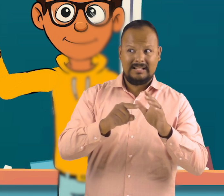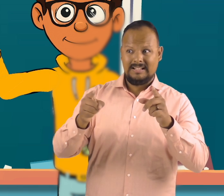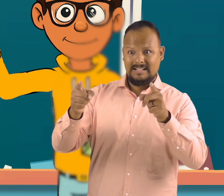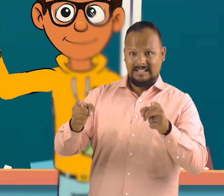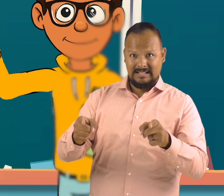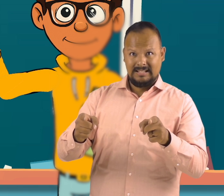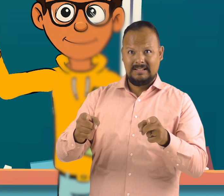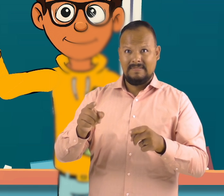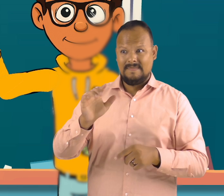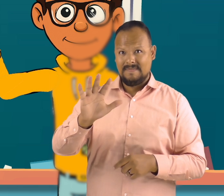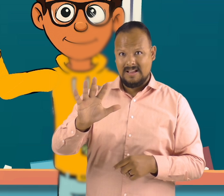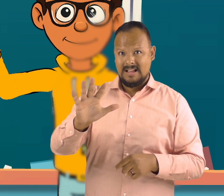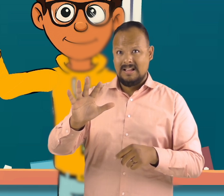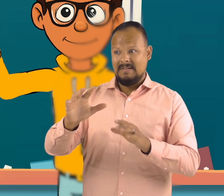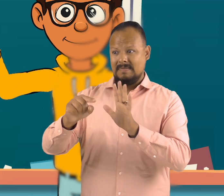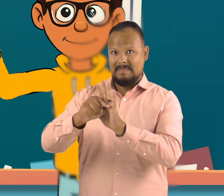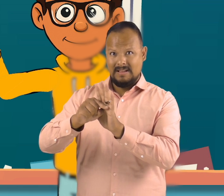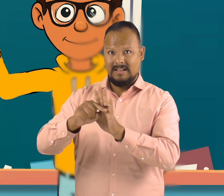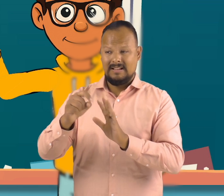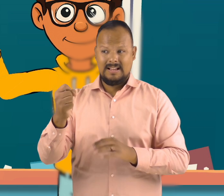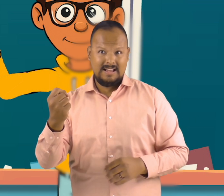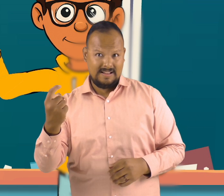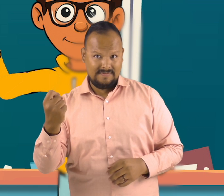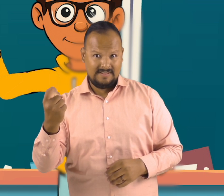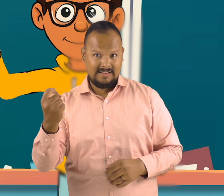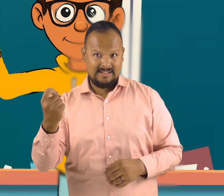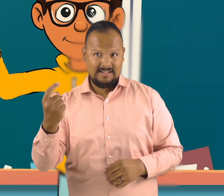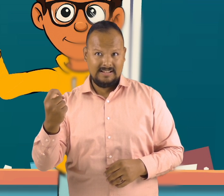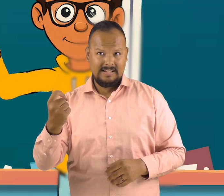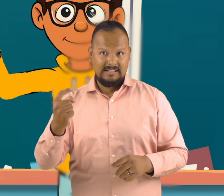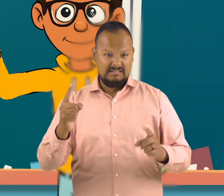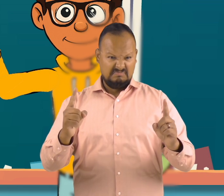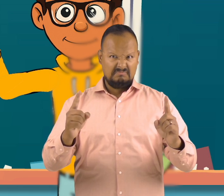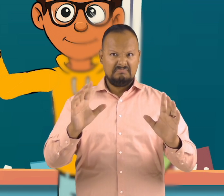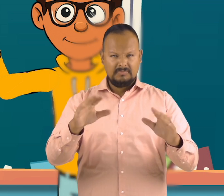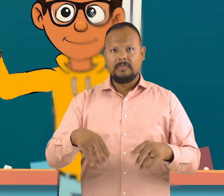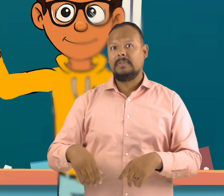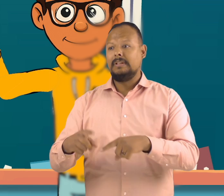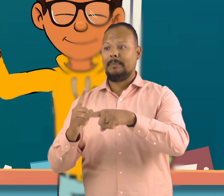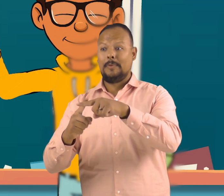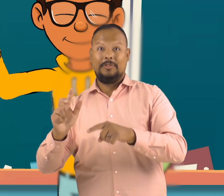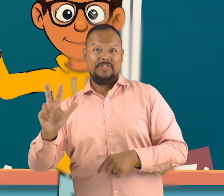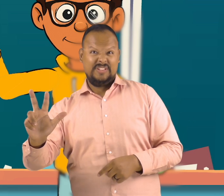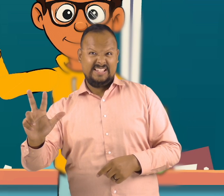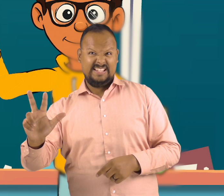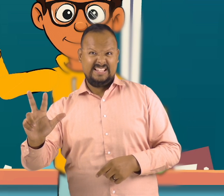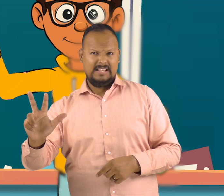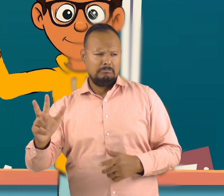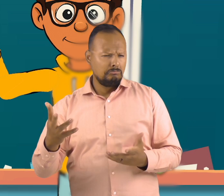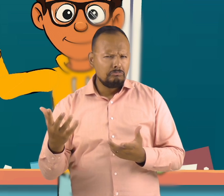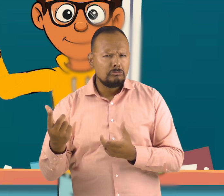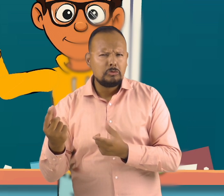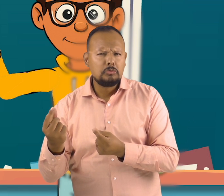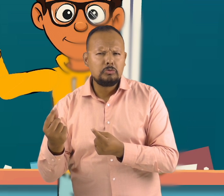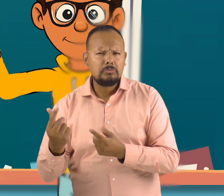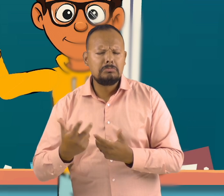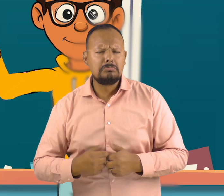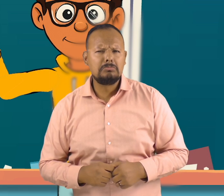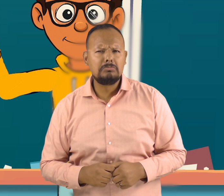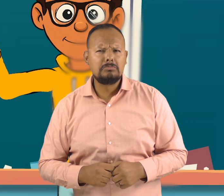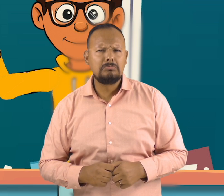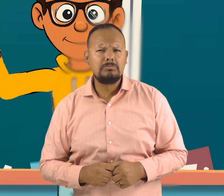5 minus 11 plus 3. What do you do first? If you said,